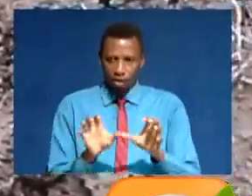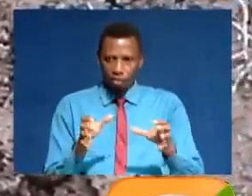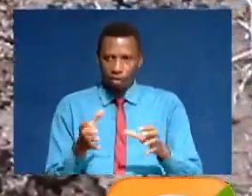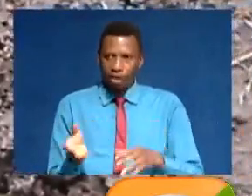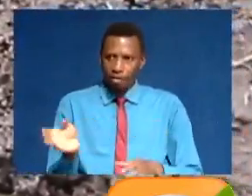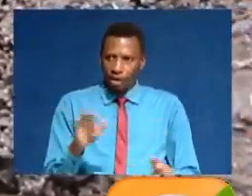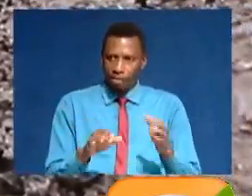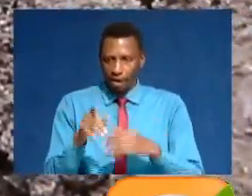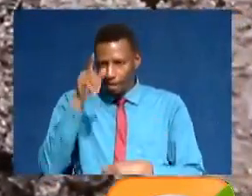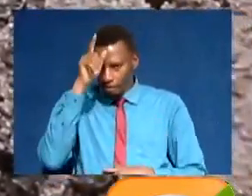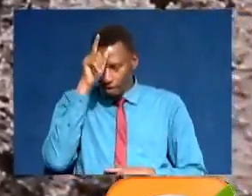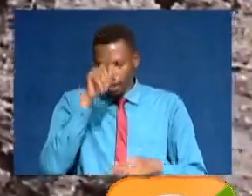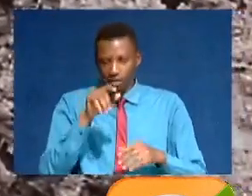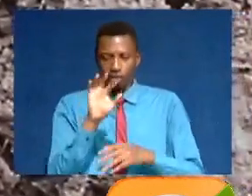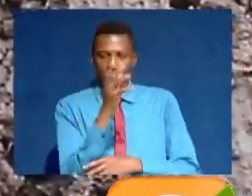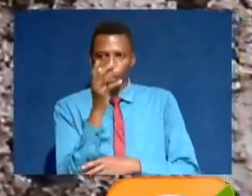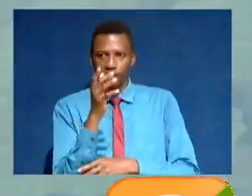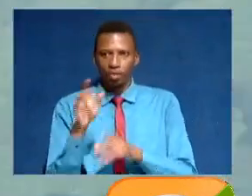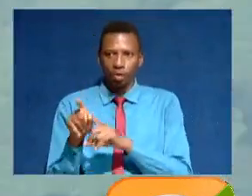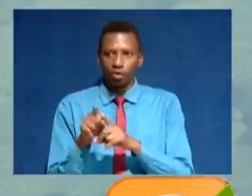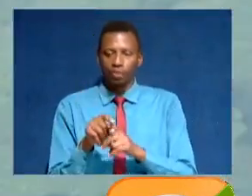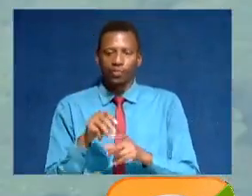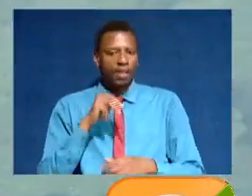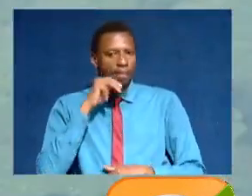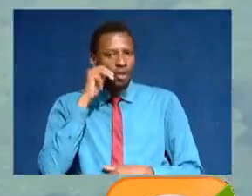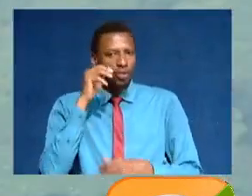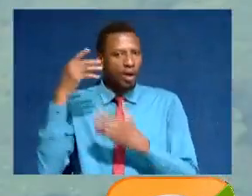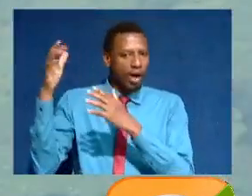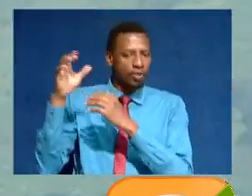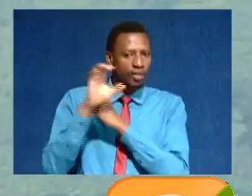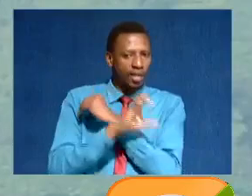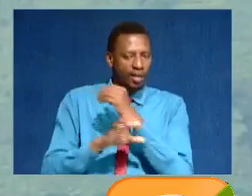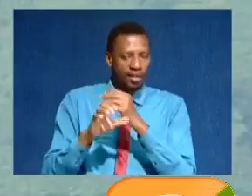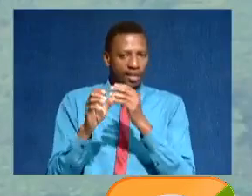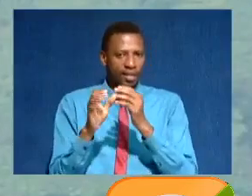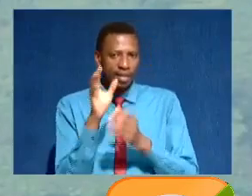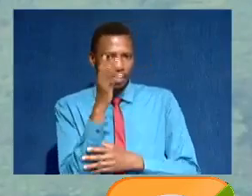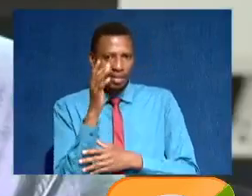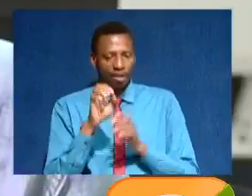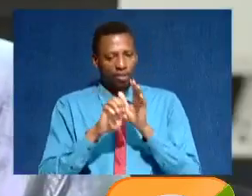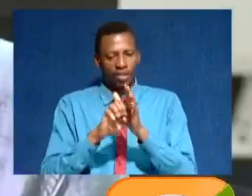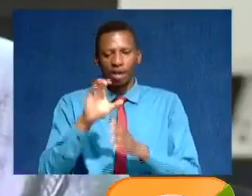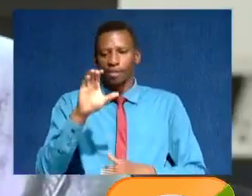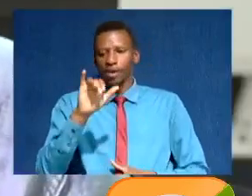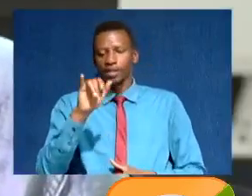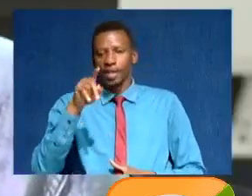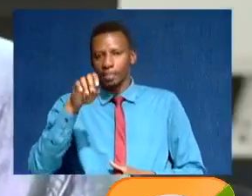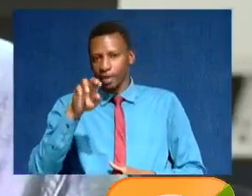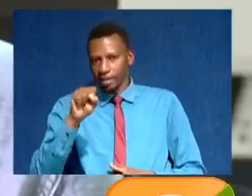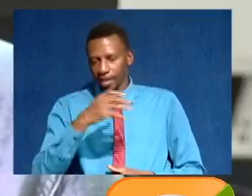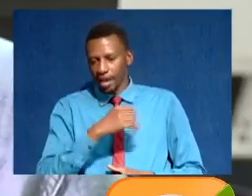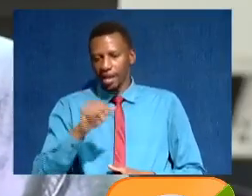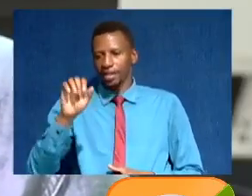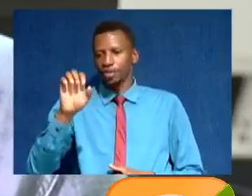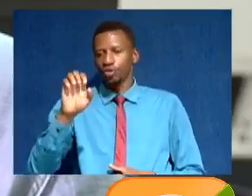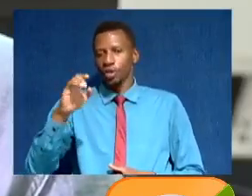forests through phased removal of mature exotic species such as cypress and eucalyptus. We are testing